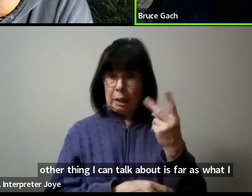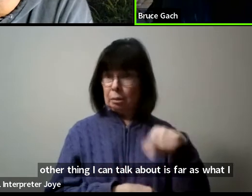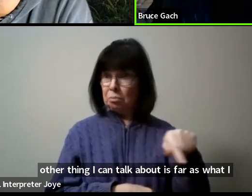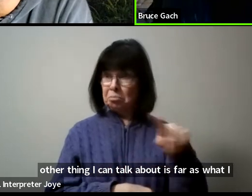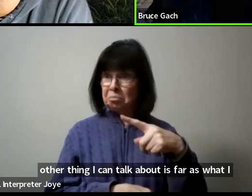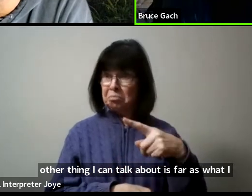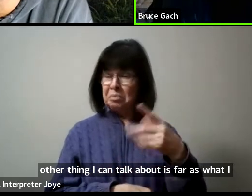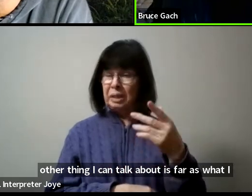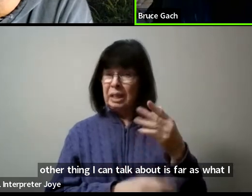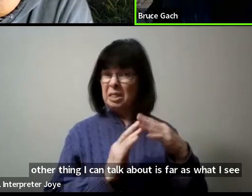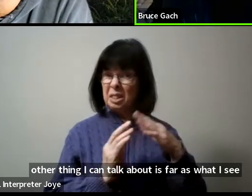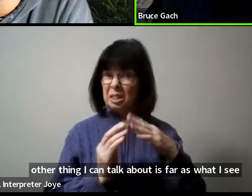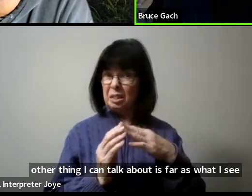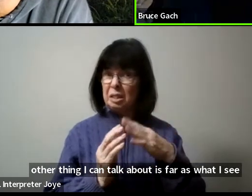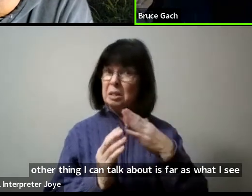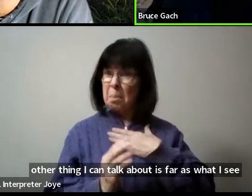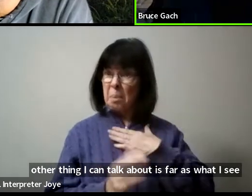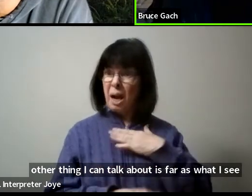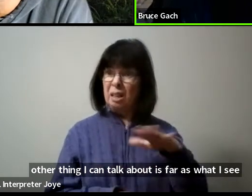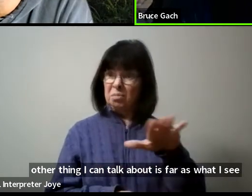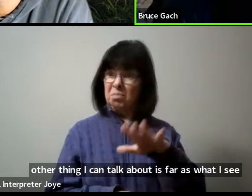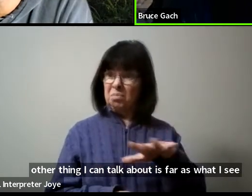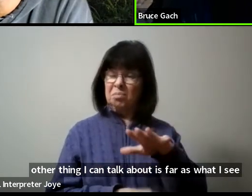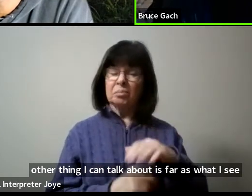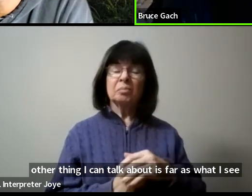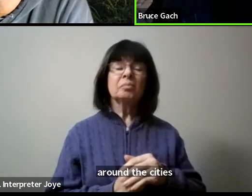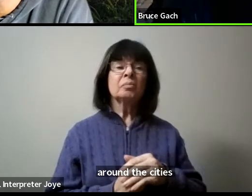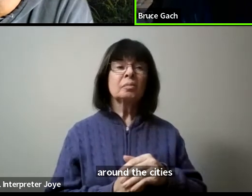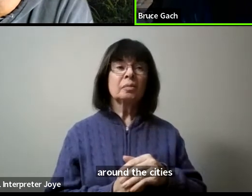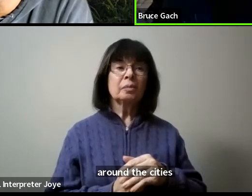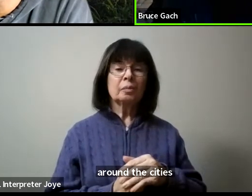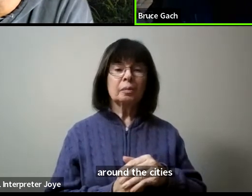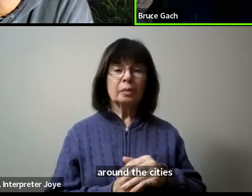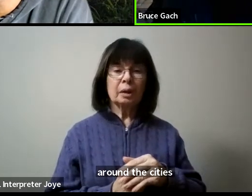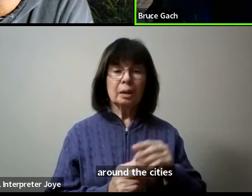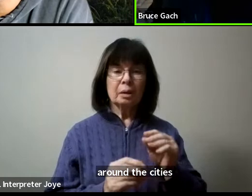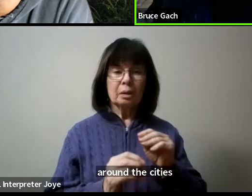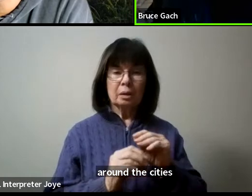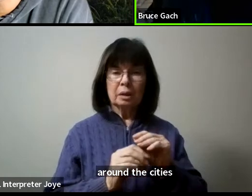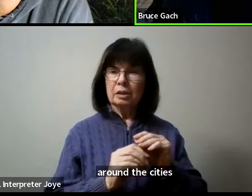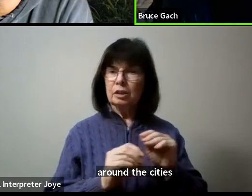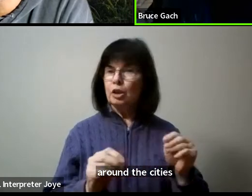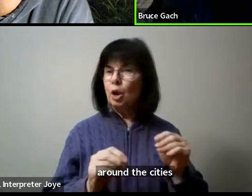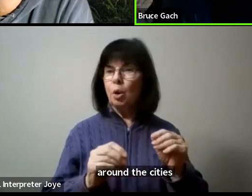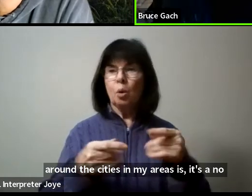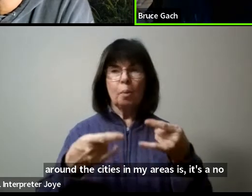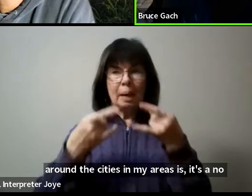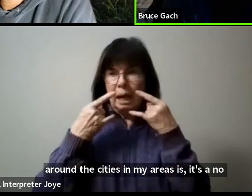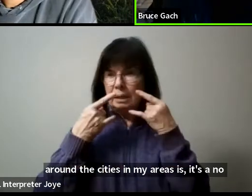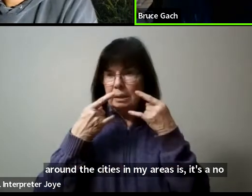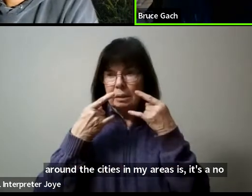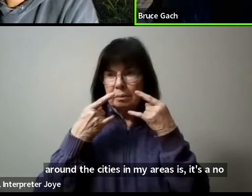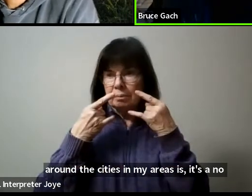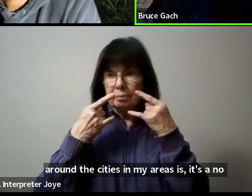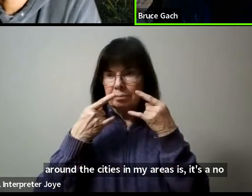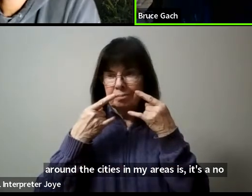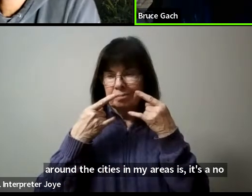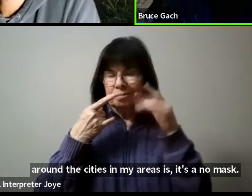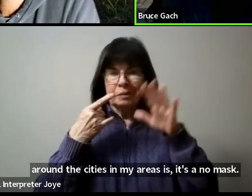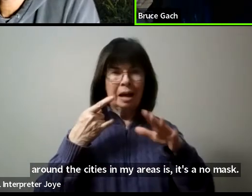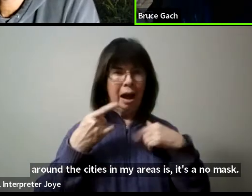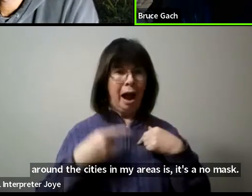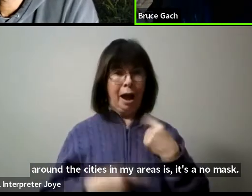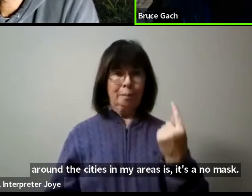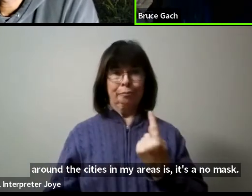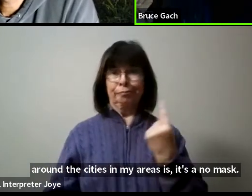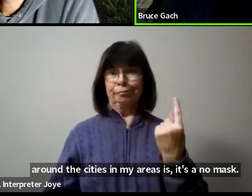the cities in my areas is it's a no mask zone. I'm almost like the Lone Ranger in